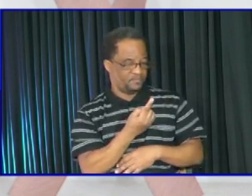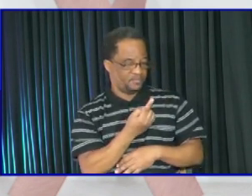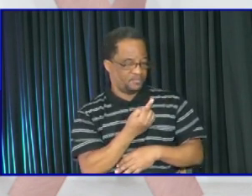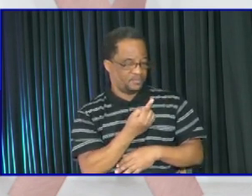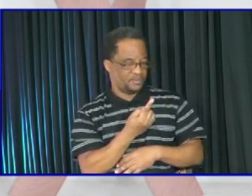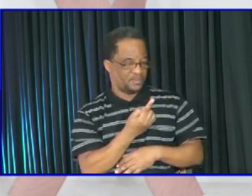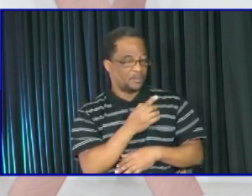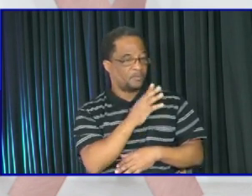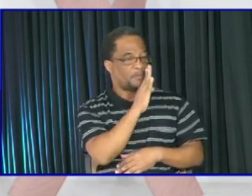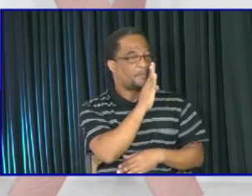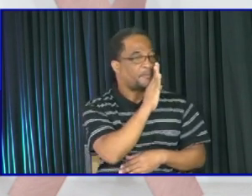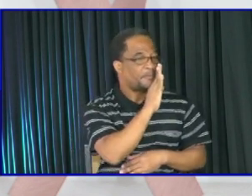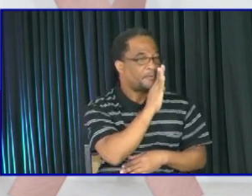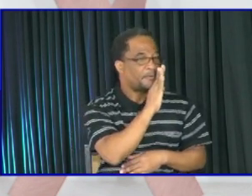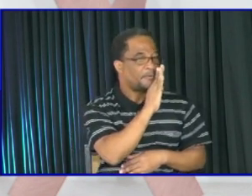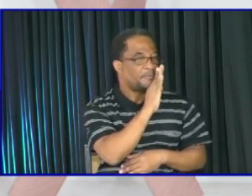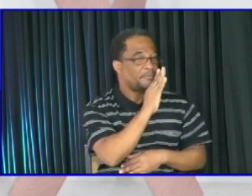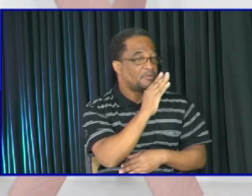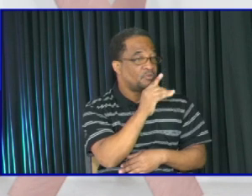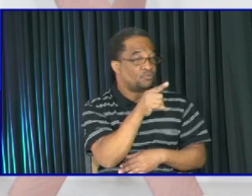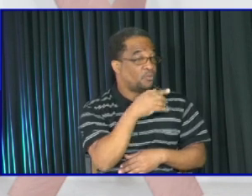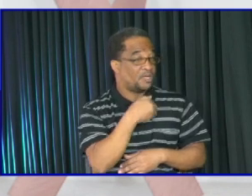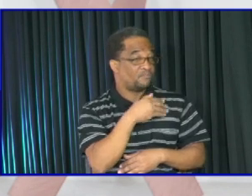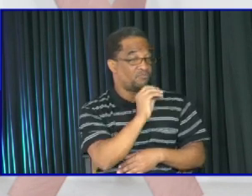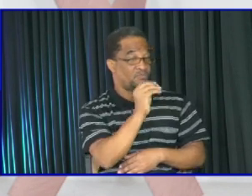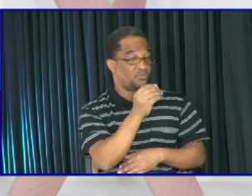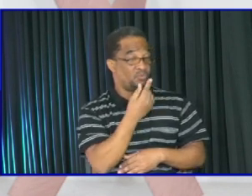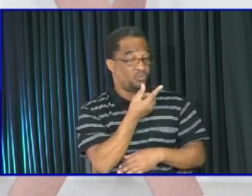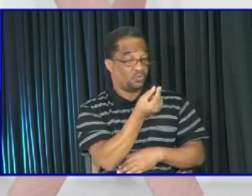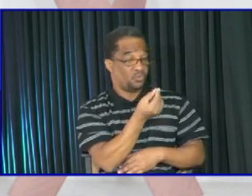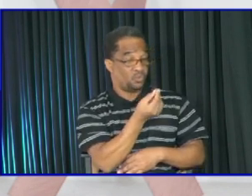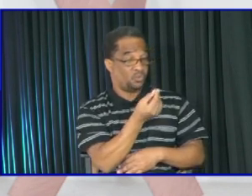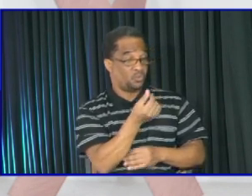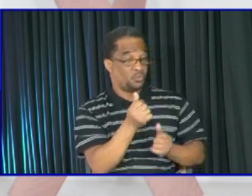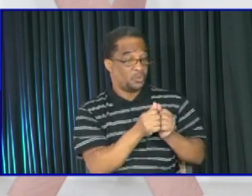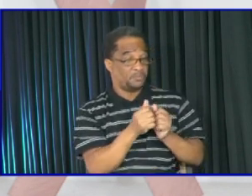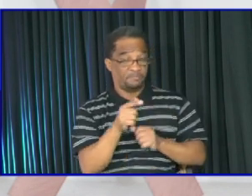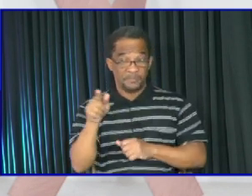and said to him, "Have nothing to do with this man,